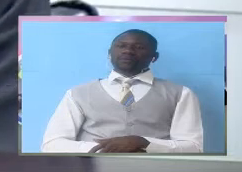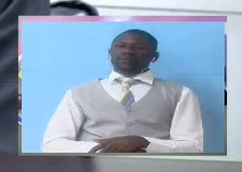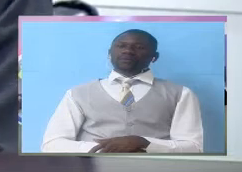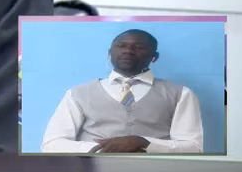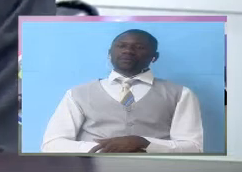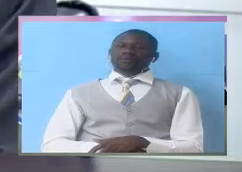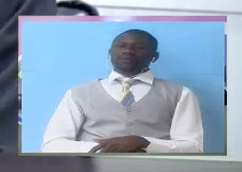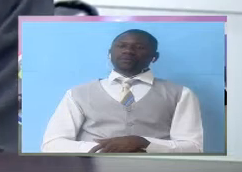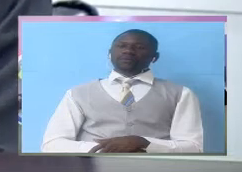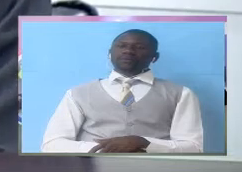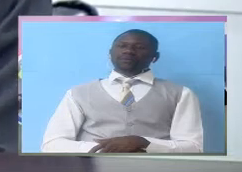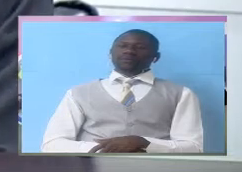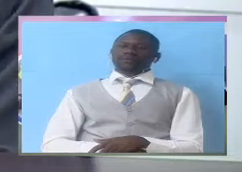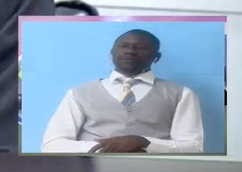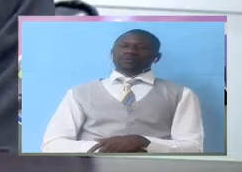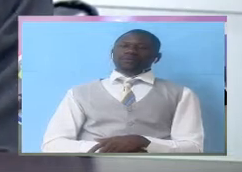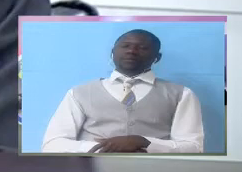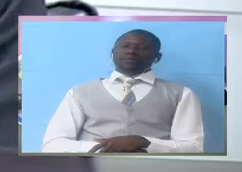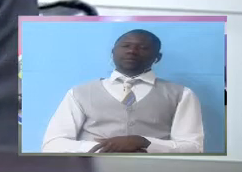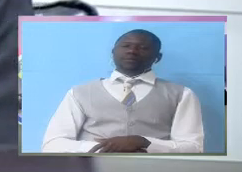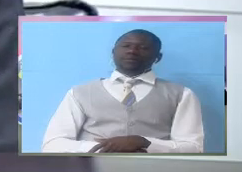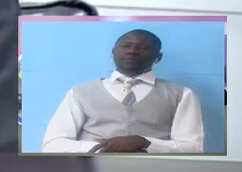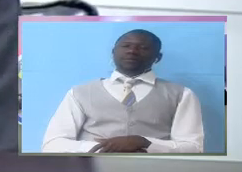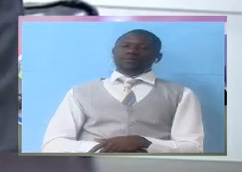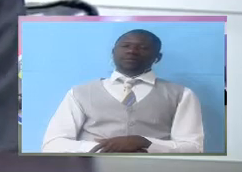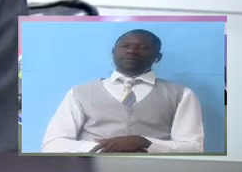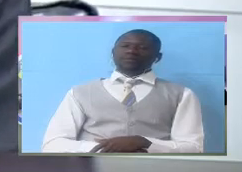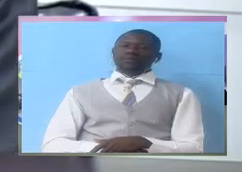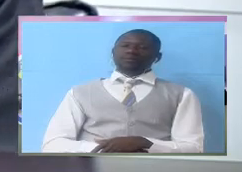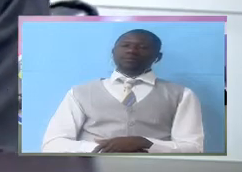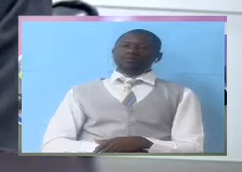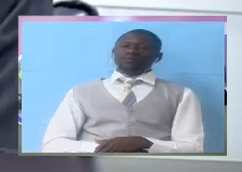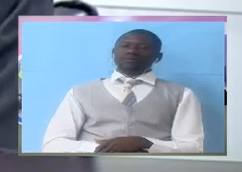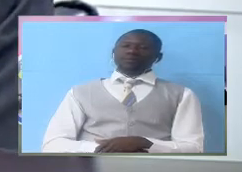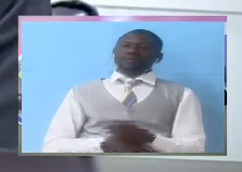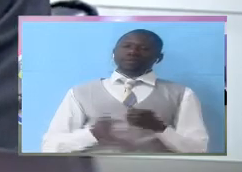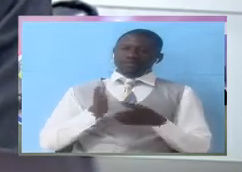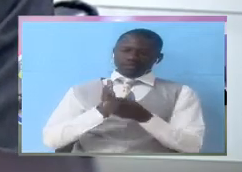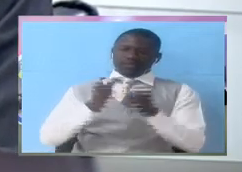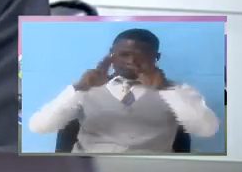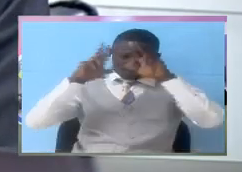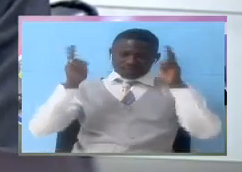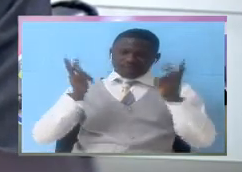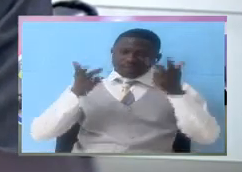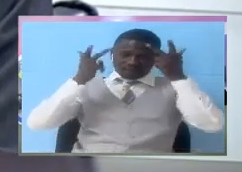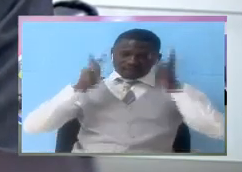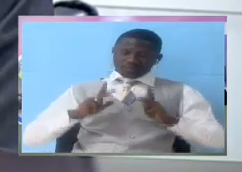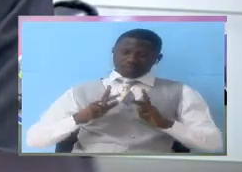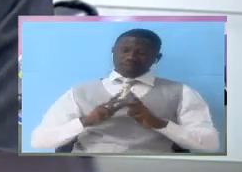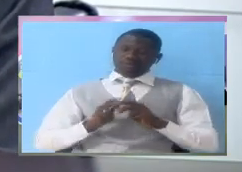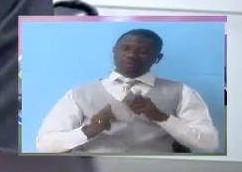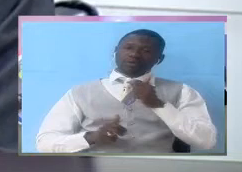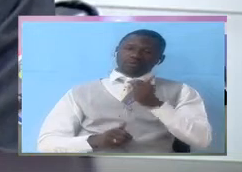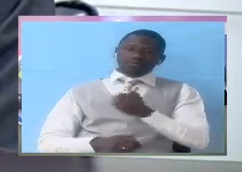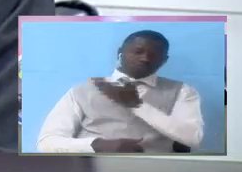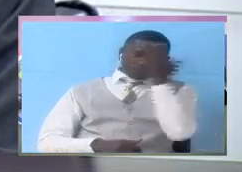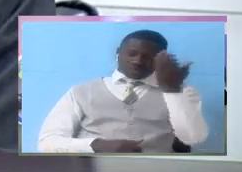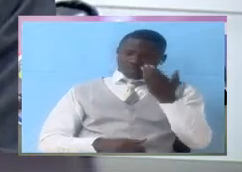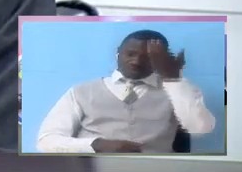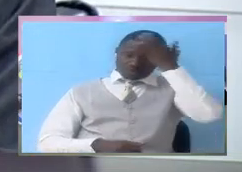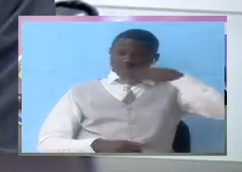lead counsel lead counsel good morning the commission honorable commission ma leena nuyu yeen ñep on a